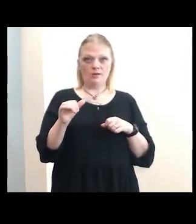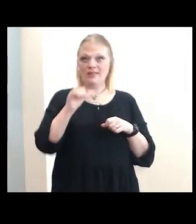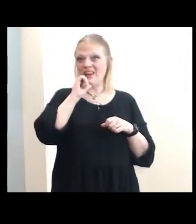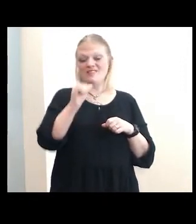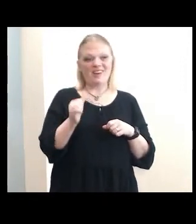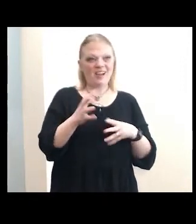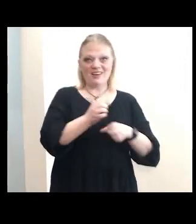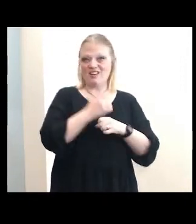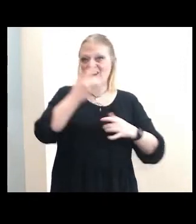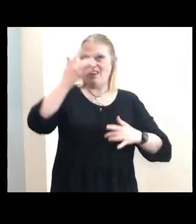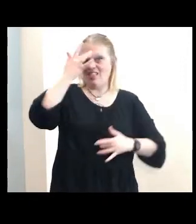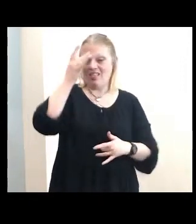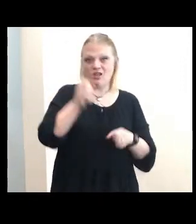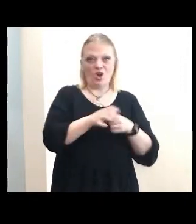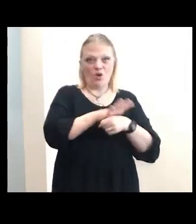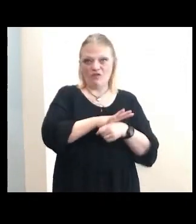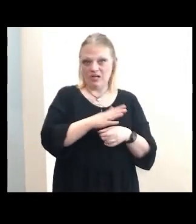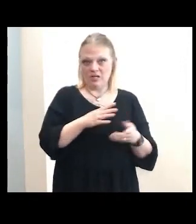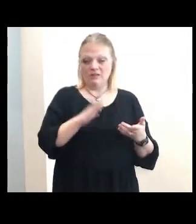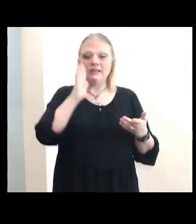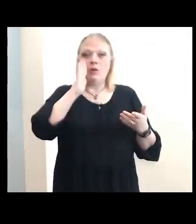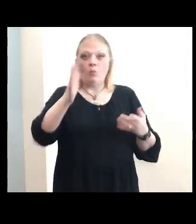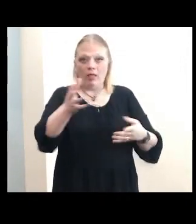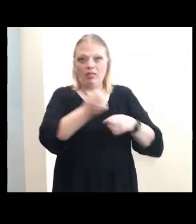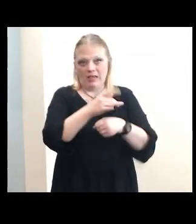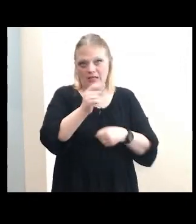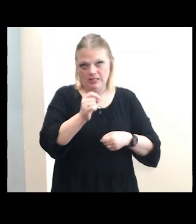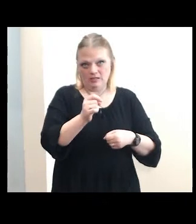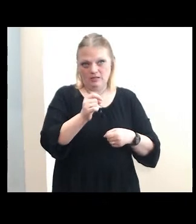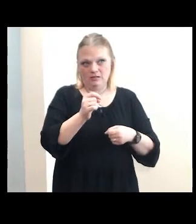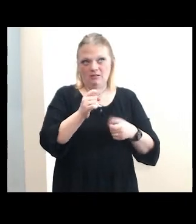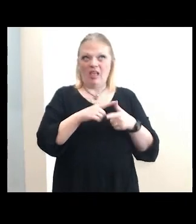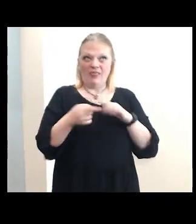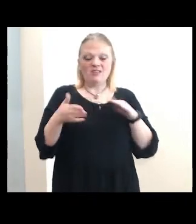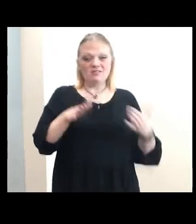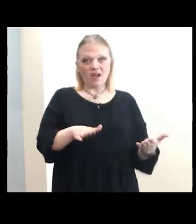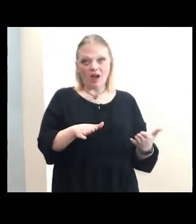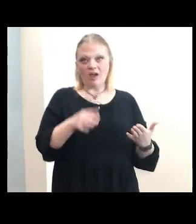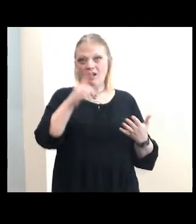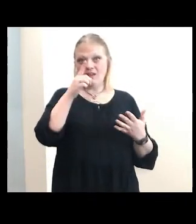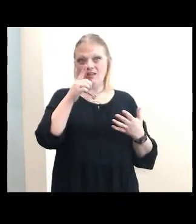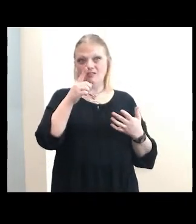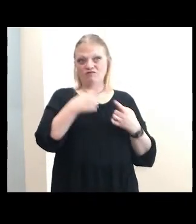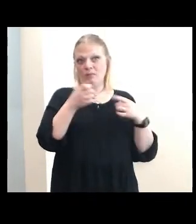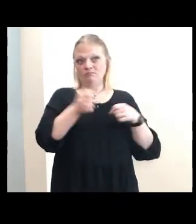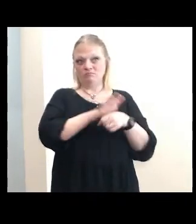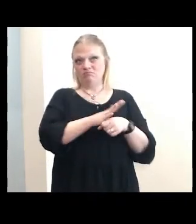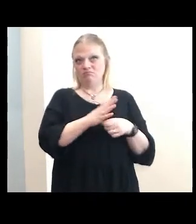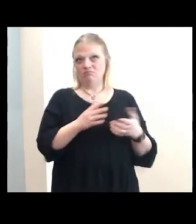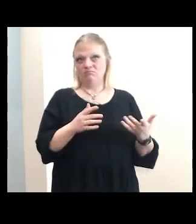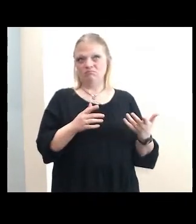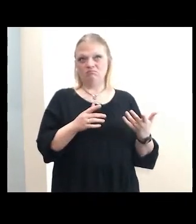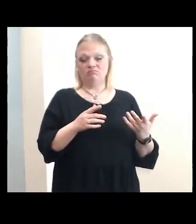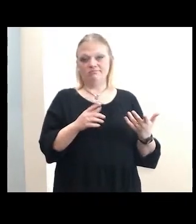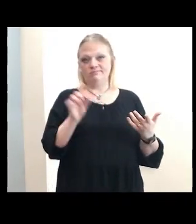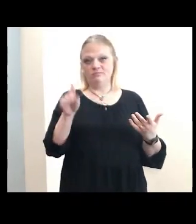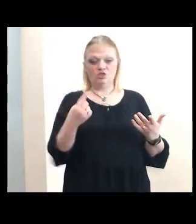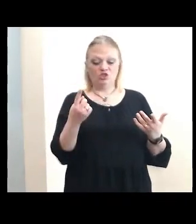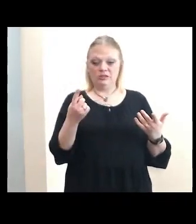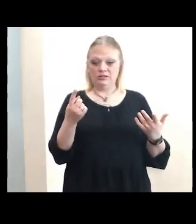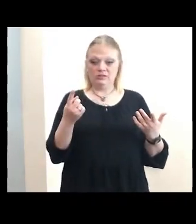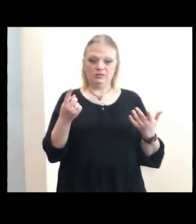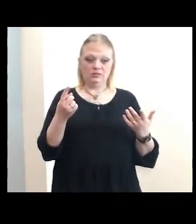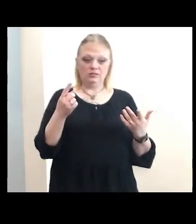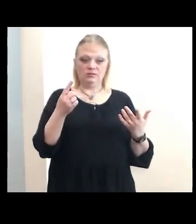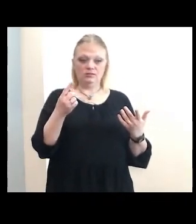caught COVID-19 yet, who will catch it and die from COVID-19. It's just a matter